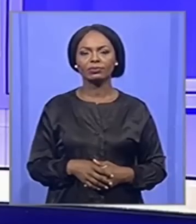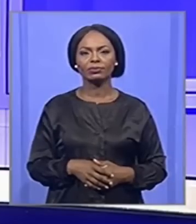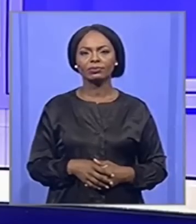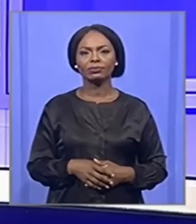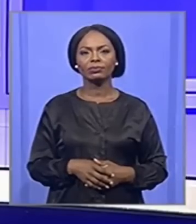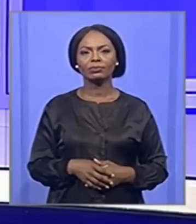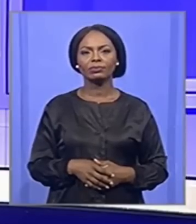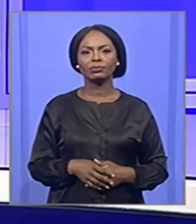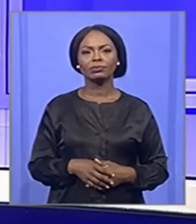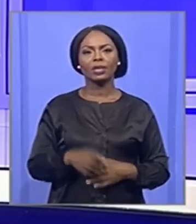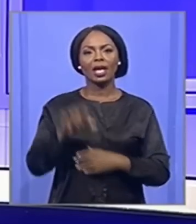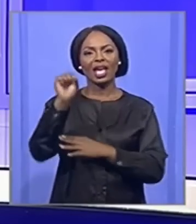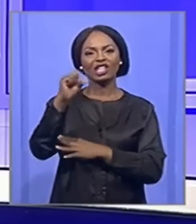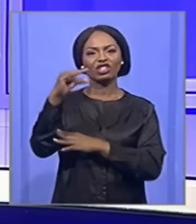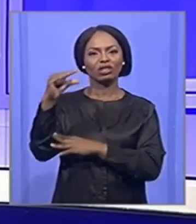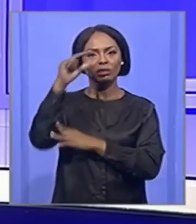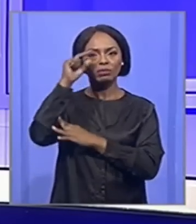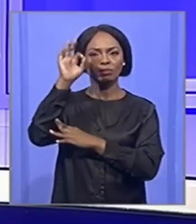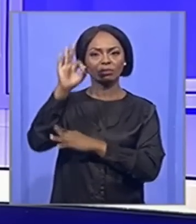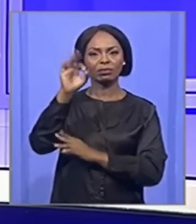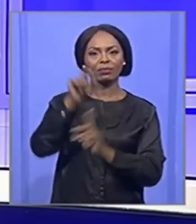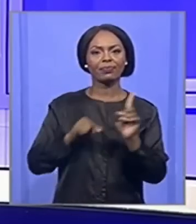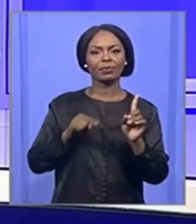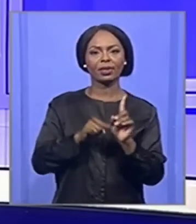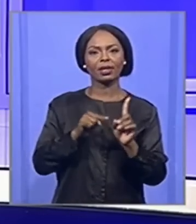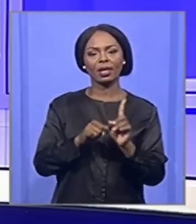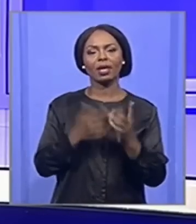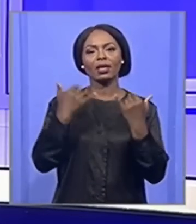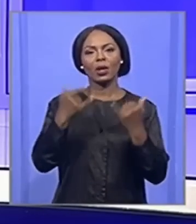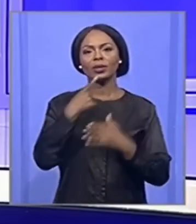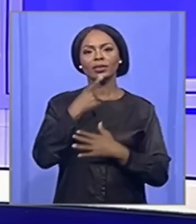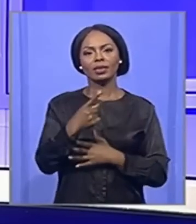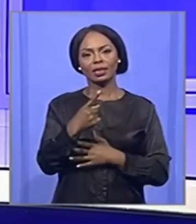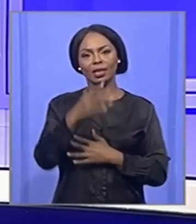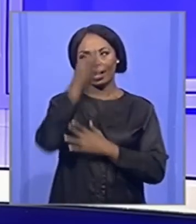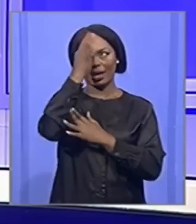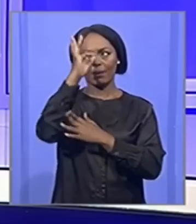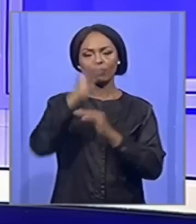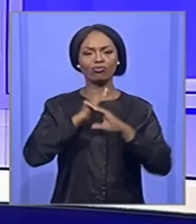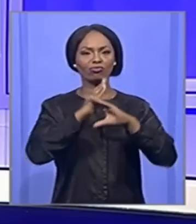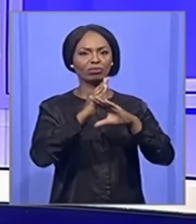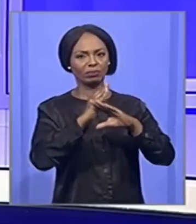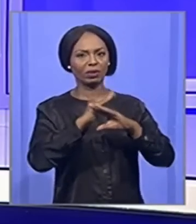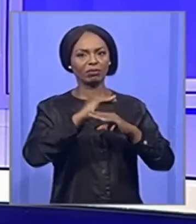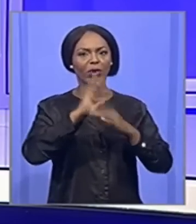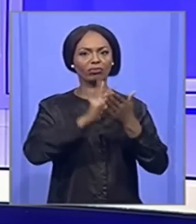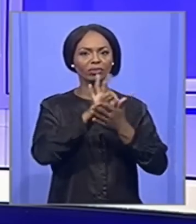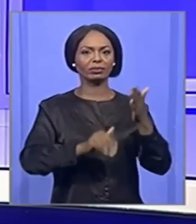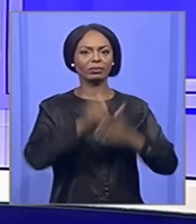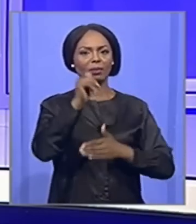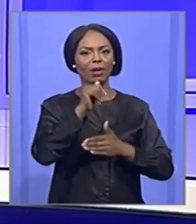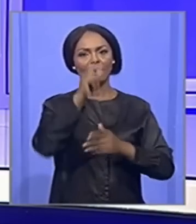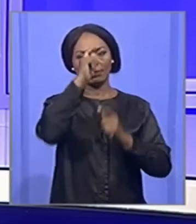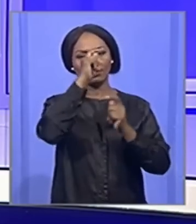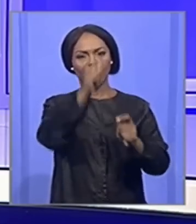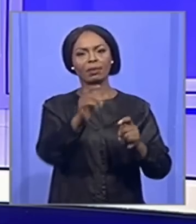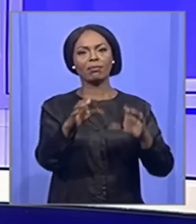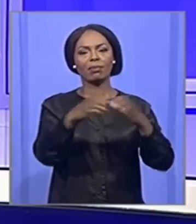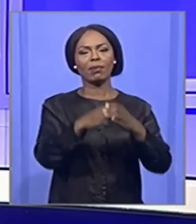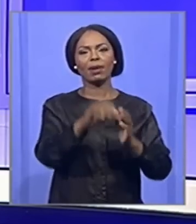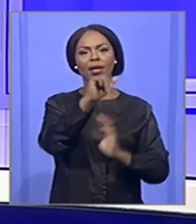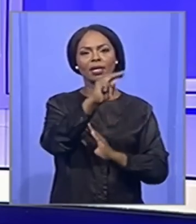Mongodi e moholo wa ANC Fikileng Balula o re mokga o lokela ho sireletsa puso ya ona dikgethong tse tlang e le ho tlotla setho se ka sehlong sa